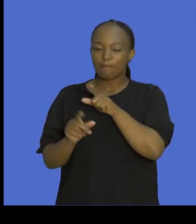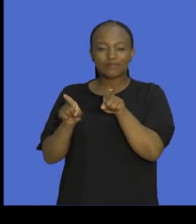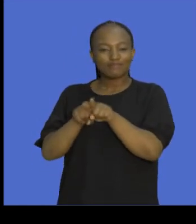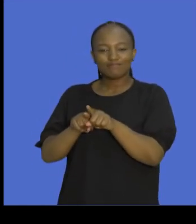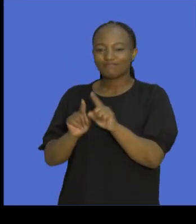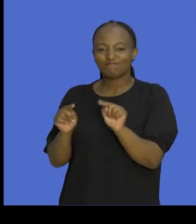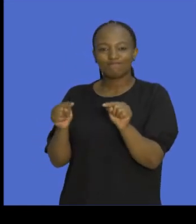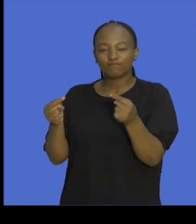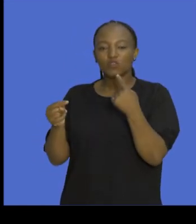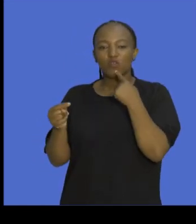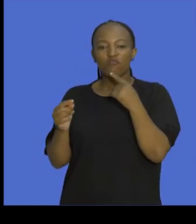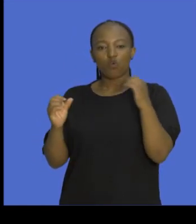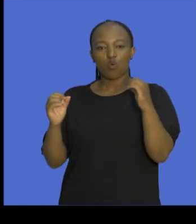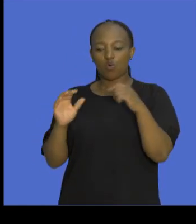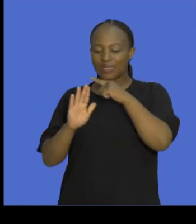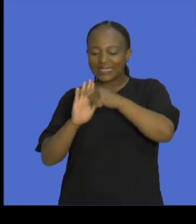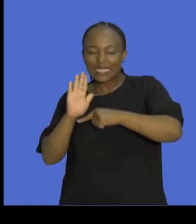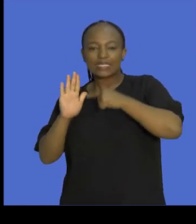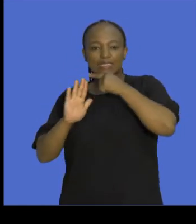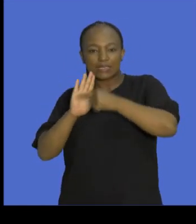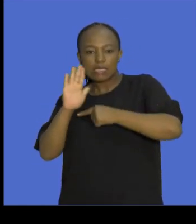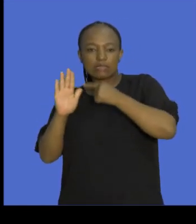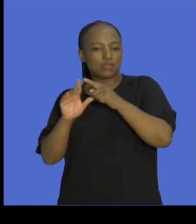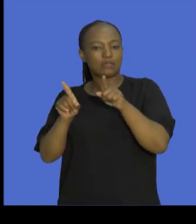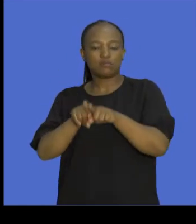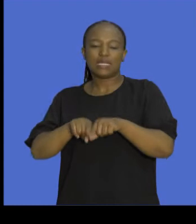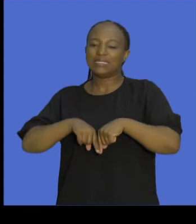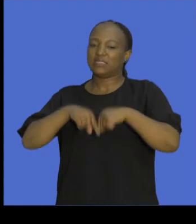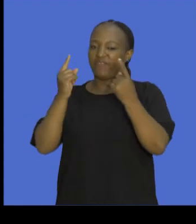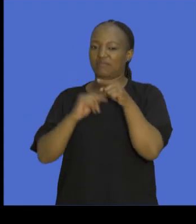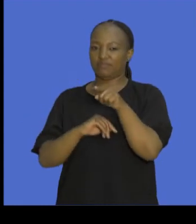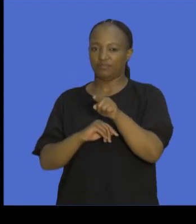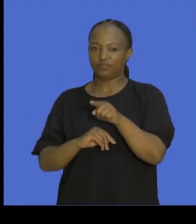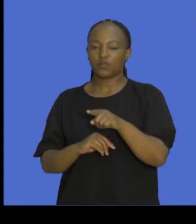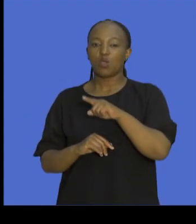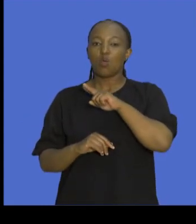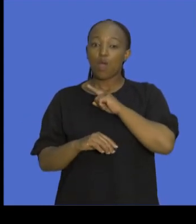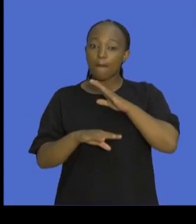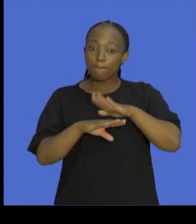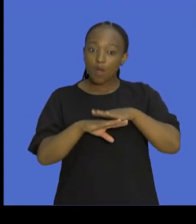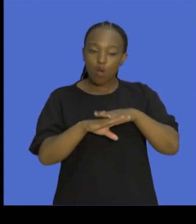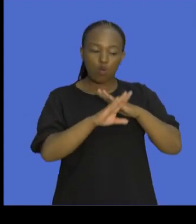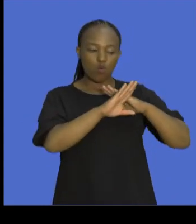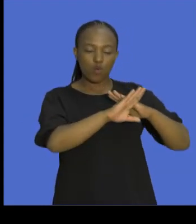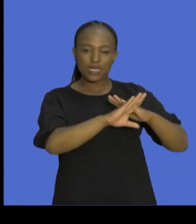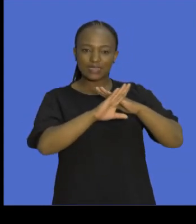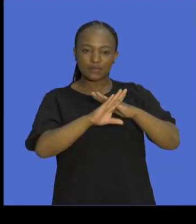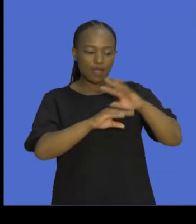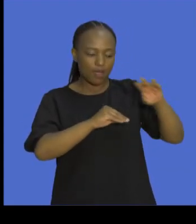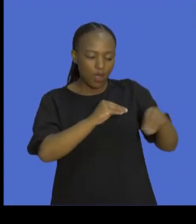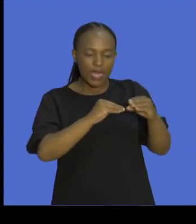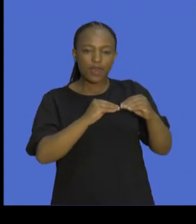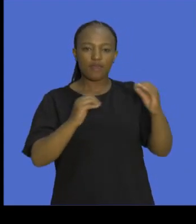is not the same as in a series. But where does this take us? As we add more resistors